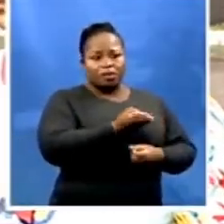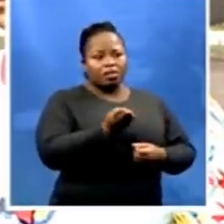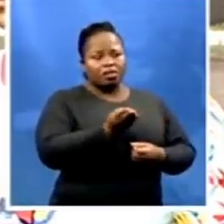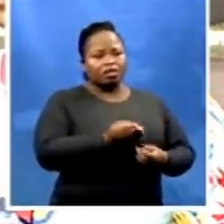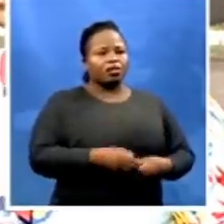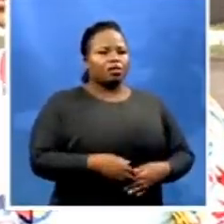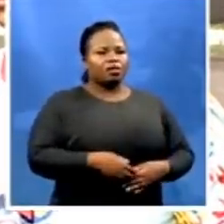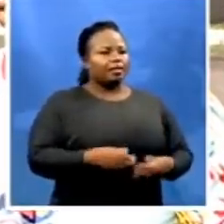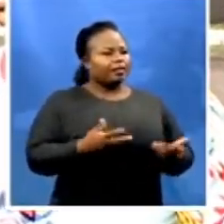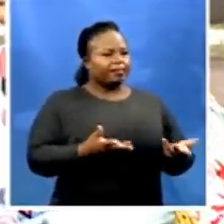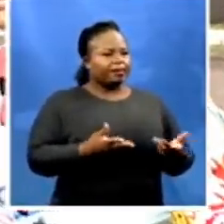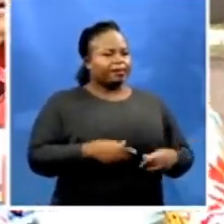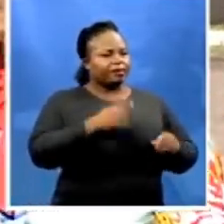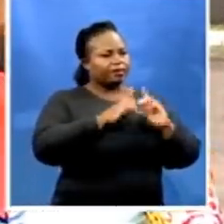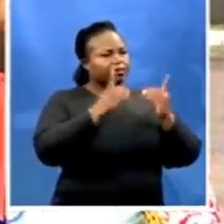in KwaZulu-Natal done?